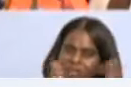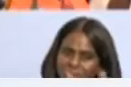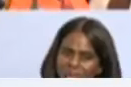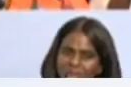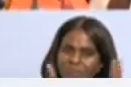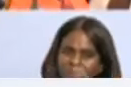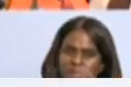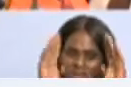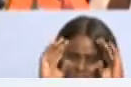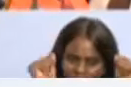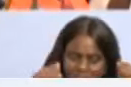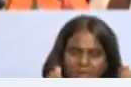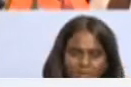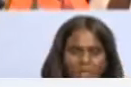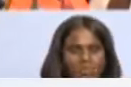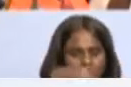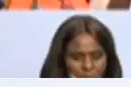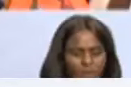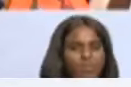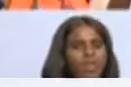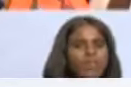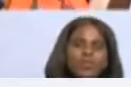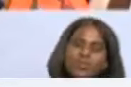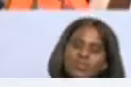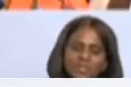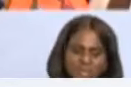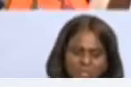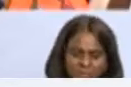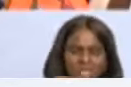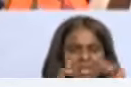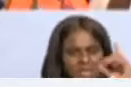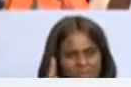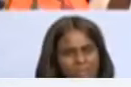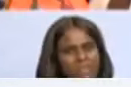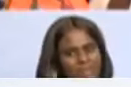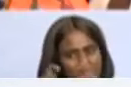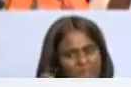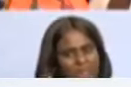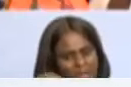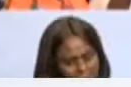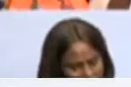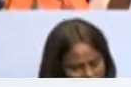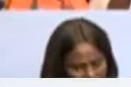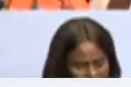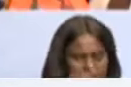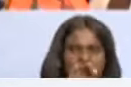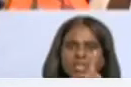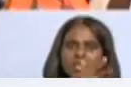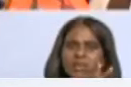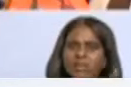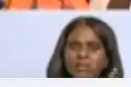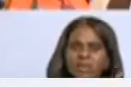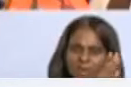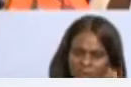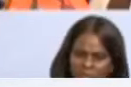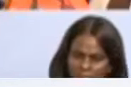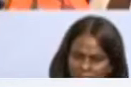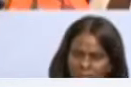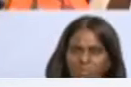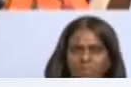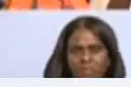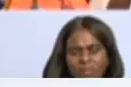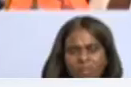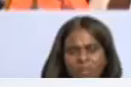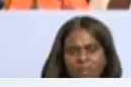President and all members of Parliament so that we could discuss the challenges around CDM, the challenges on some of the things